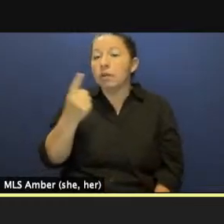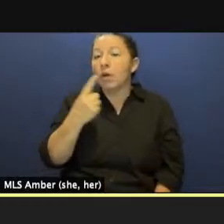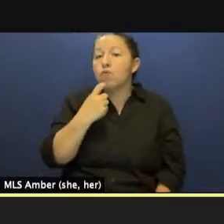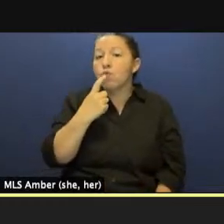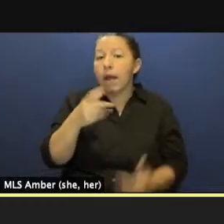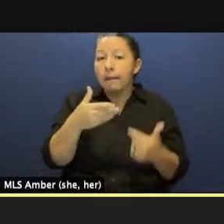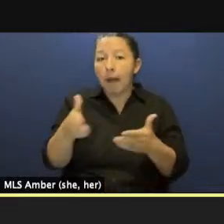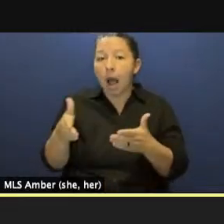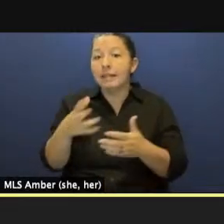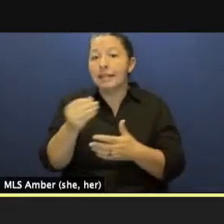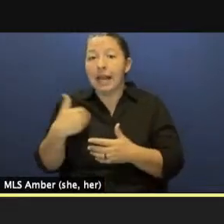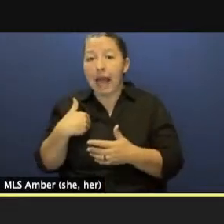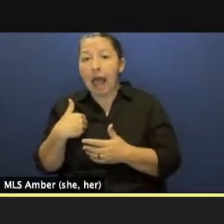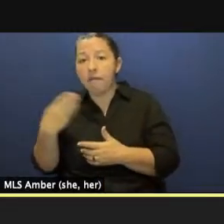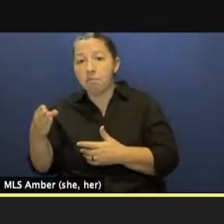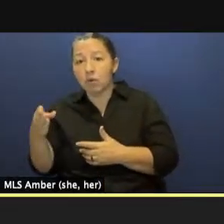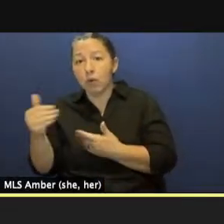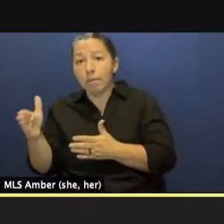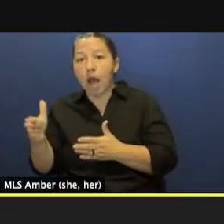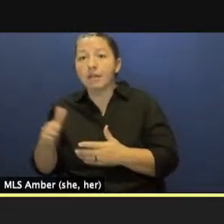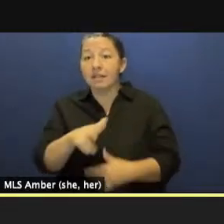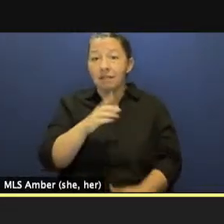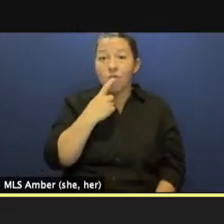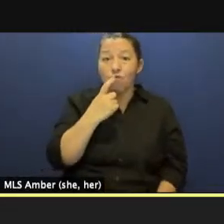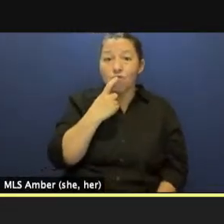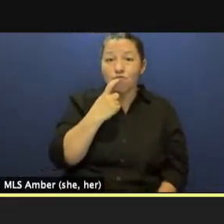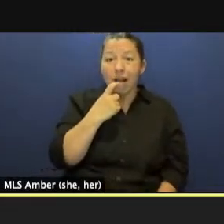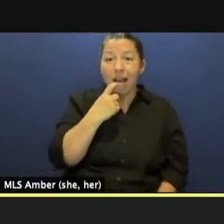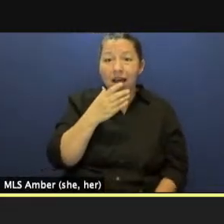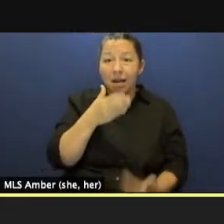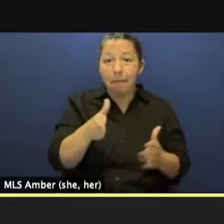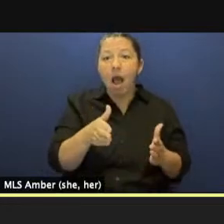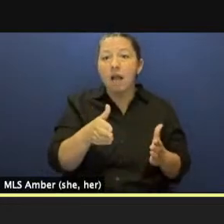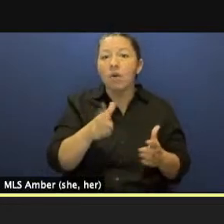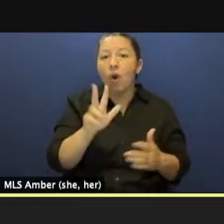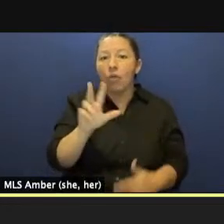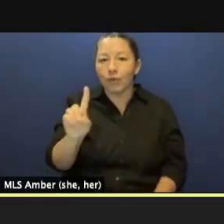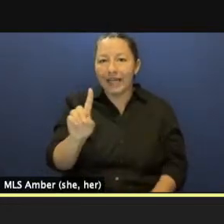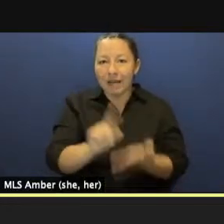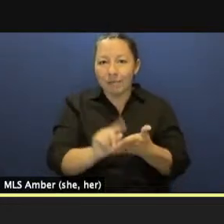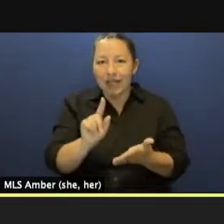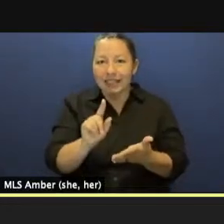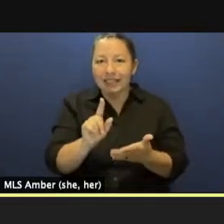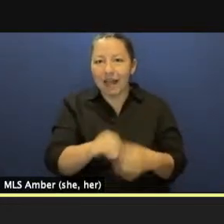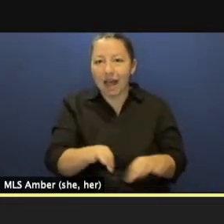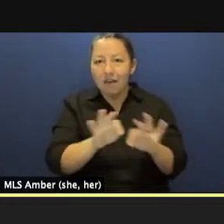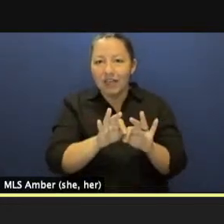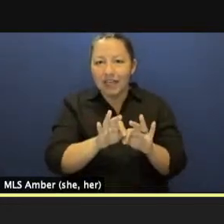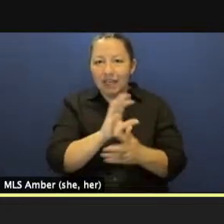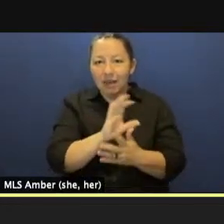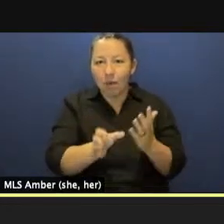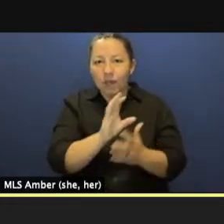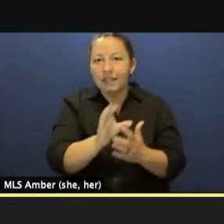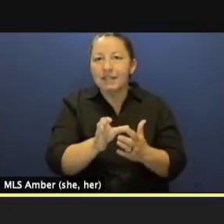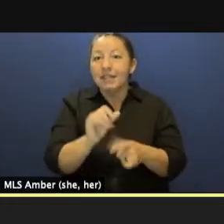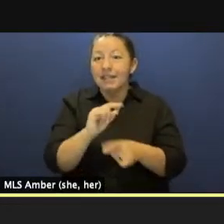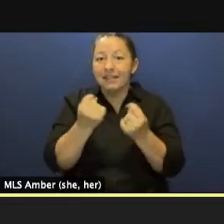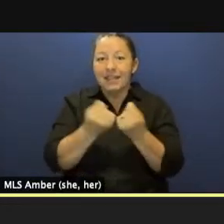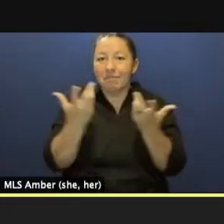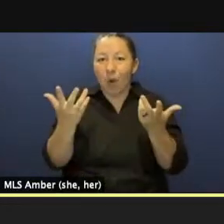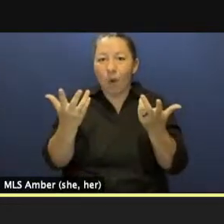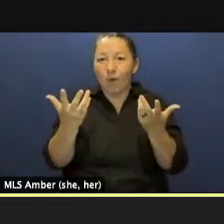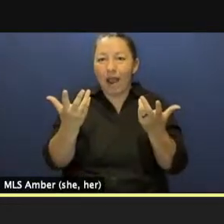well, are 3D prints of key components, and the team is already practicing assembling the